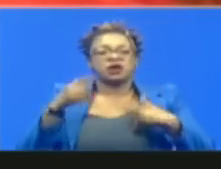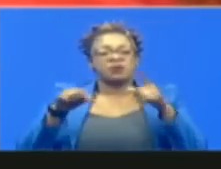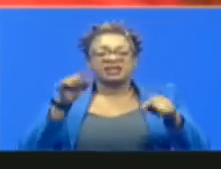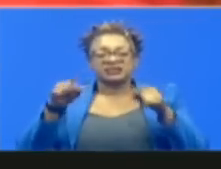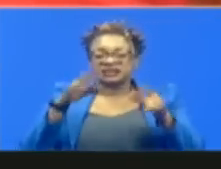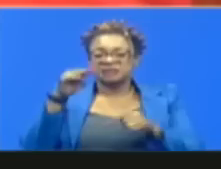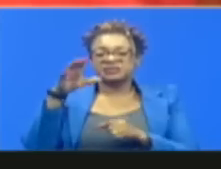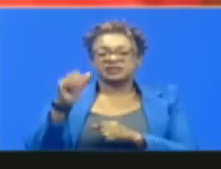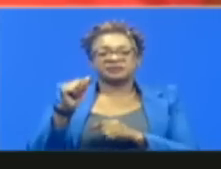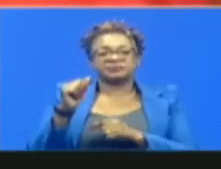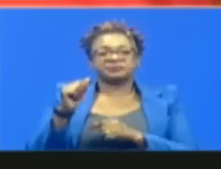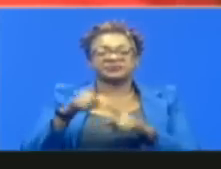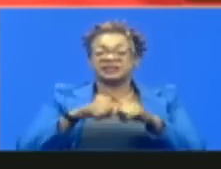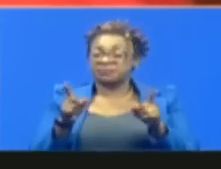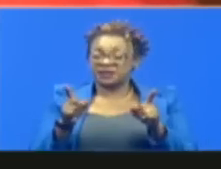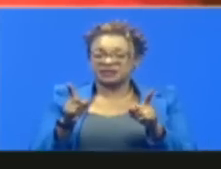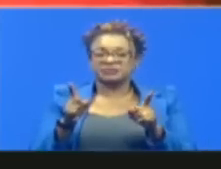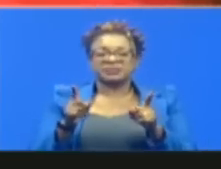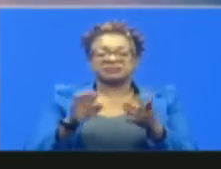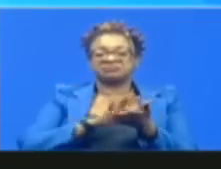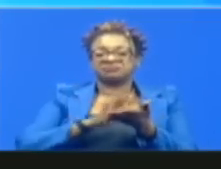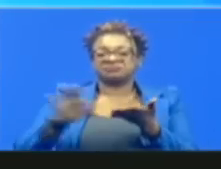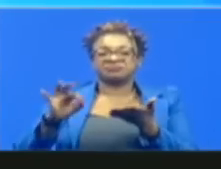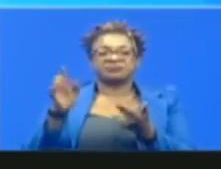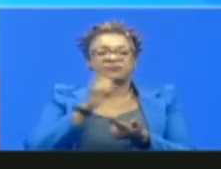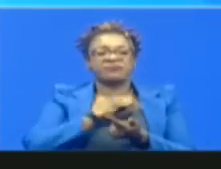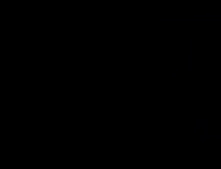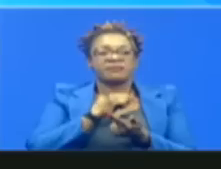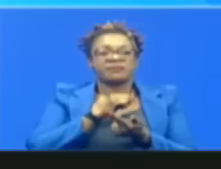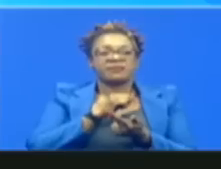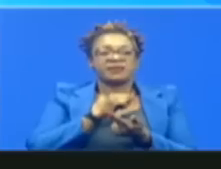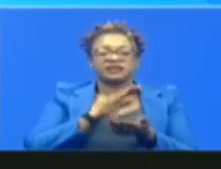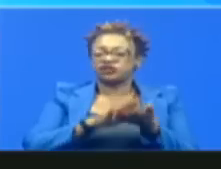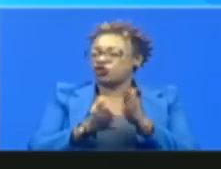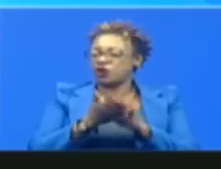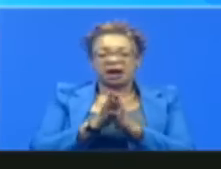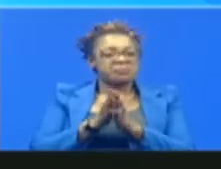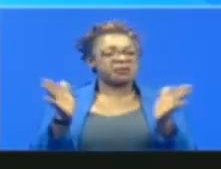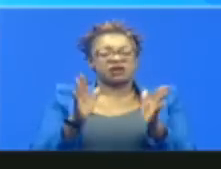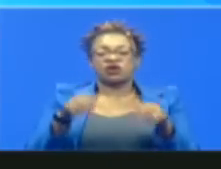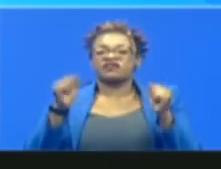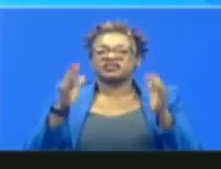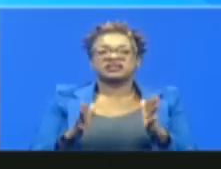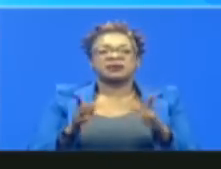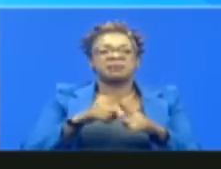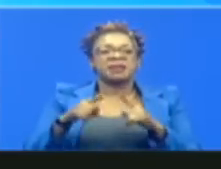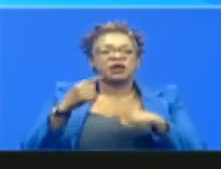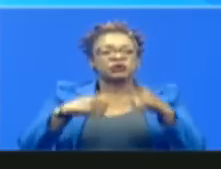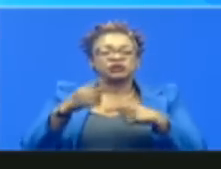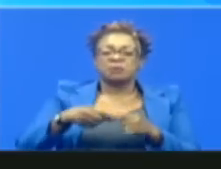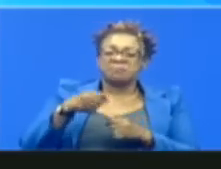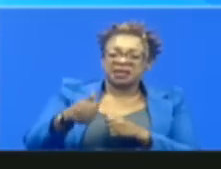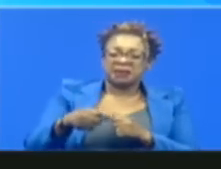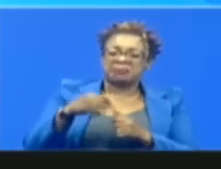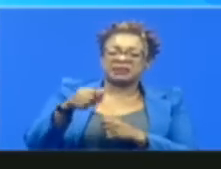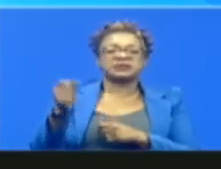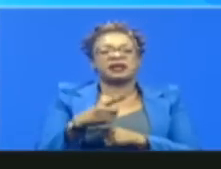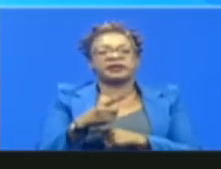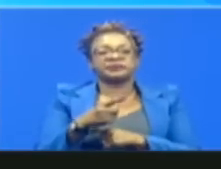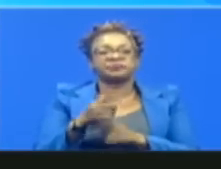MCA despite being degazetted. She's no longer a public officer anymore, but they continue to pay her salaries